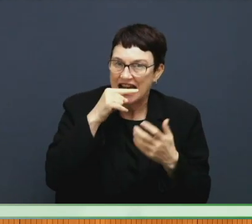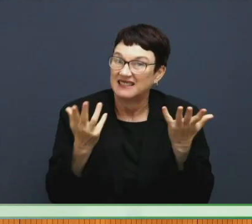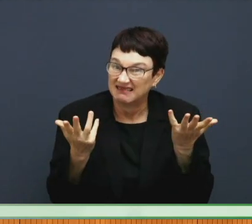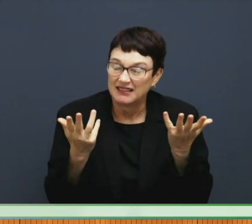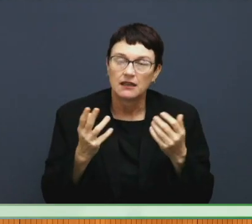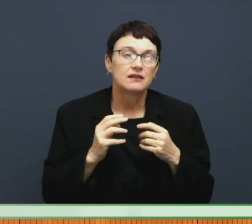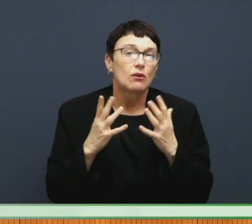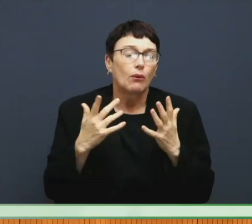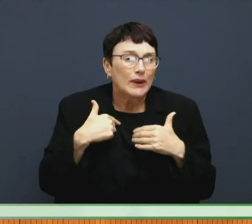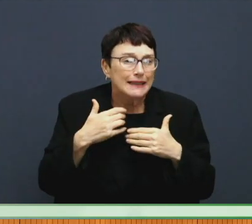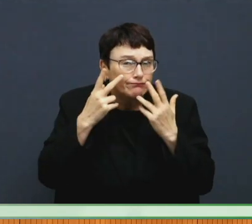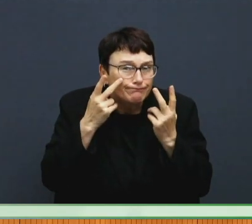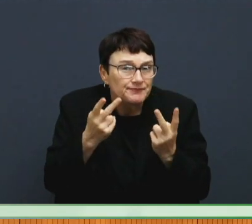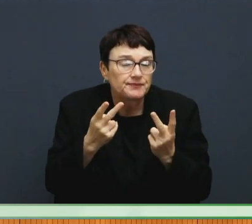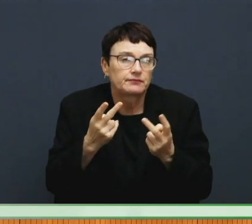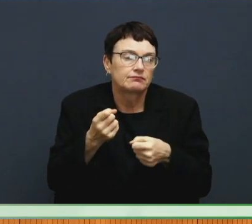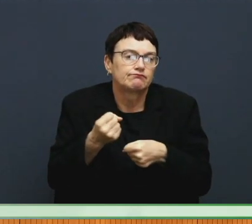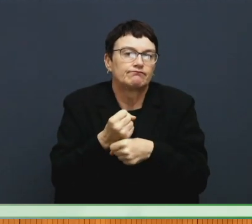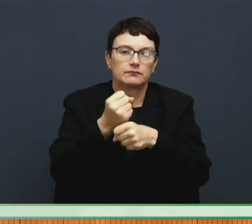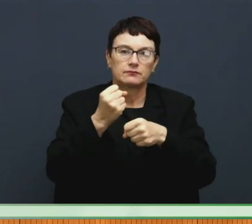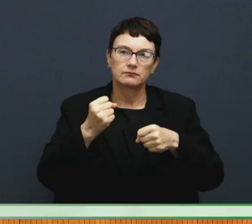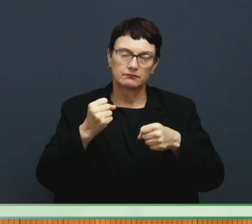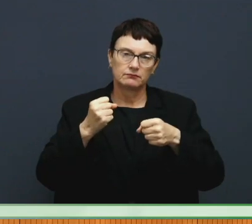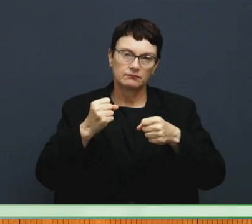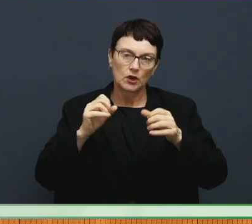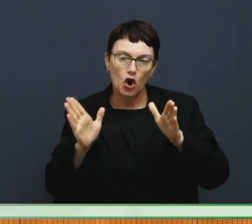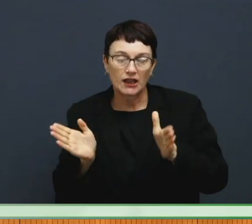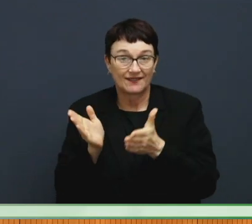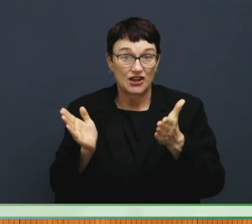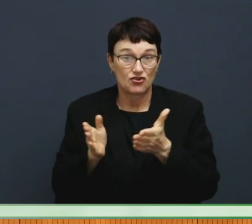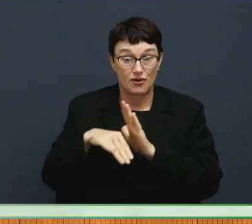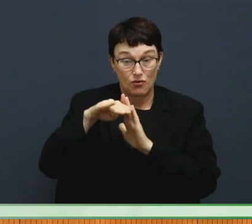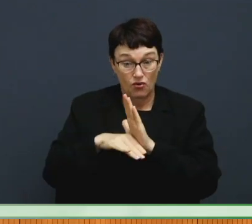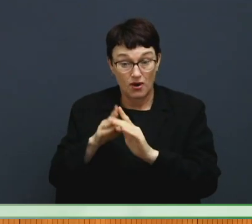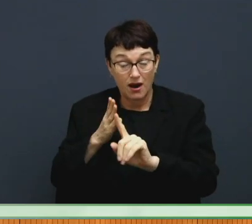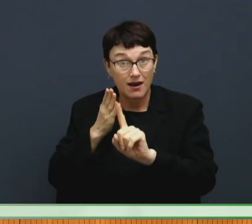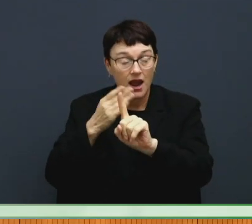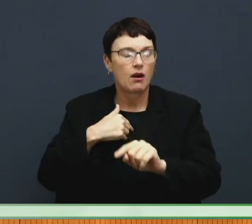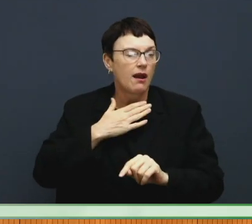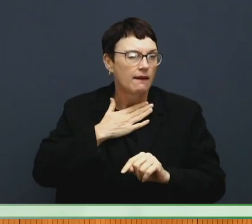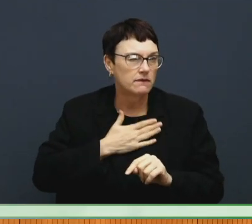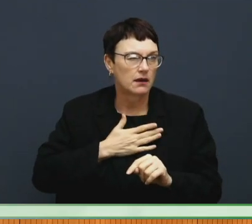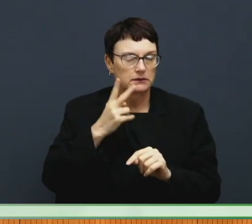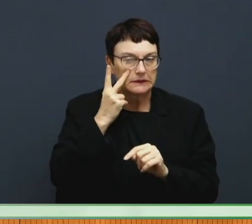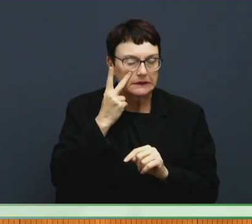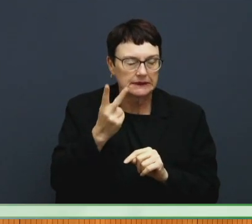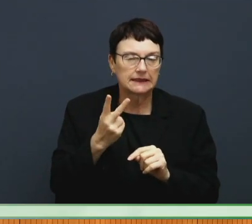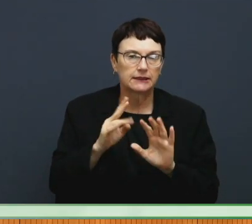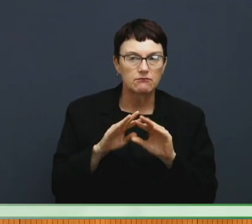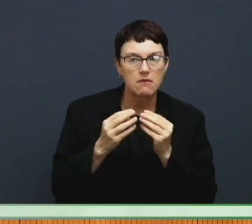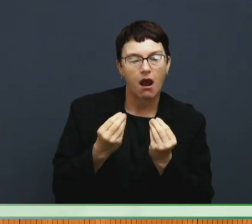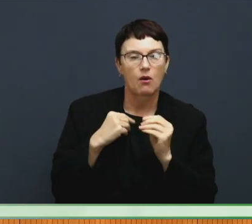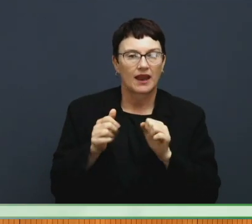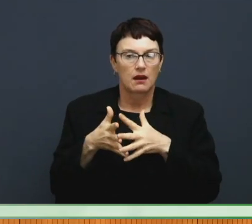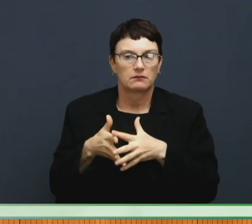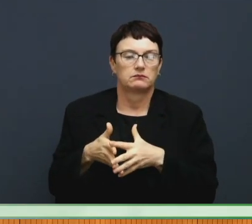cultivation platform. We plan to take the lead in establishing an industry to